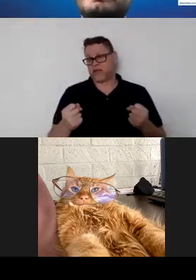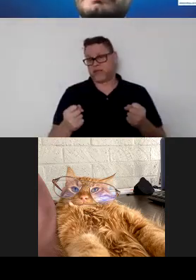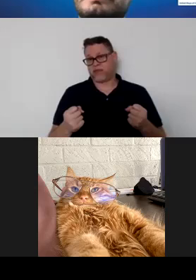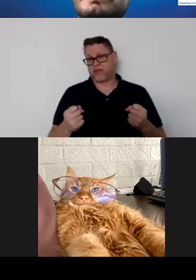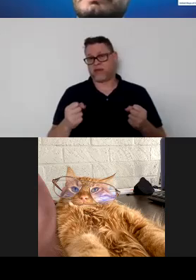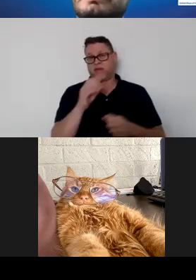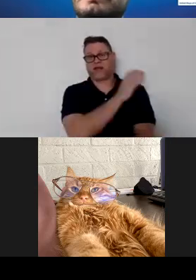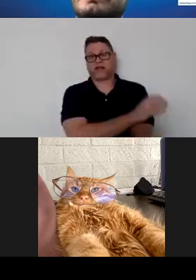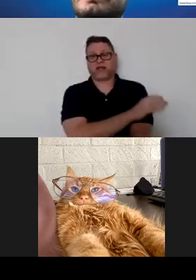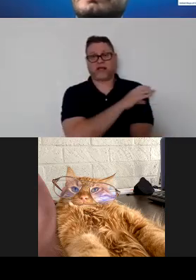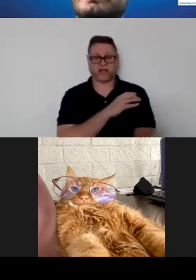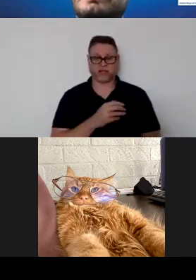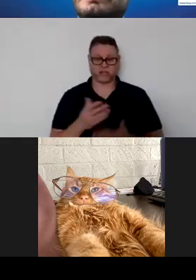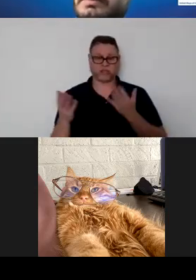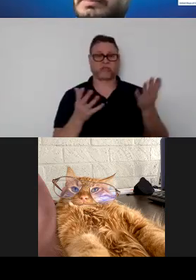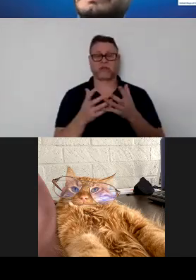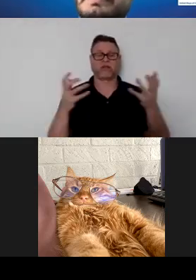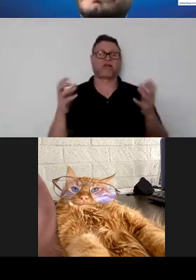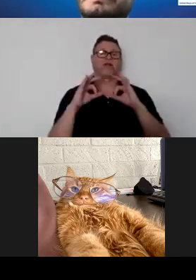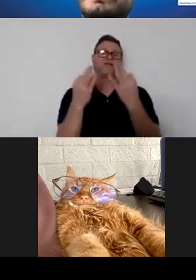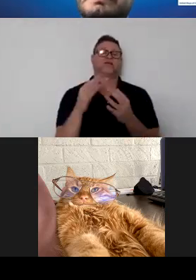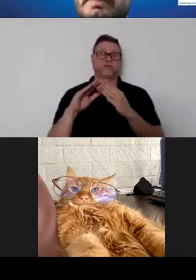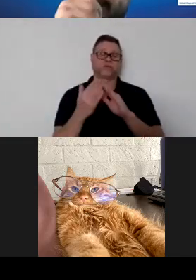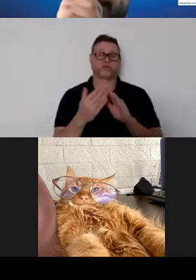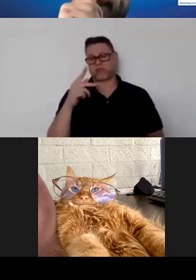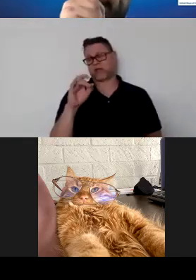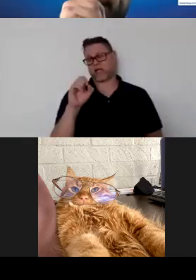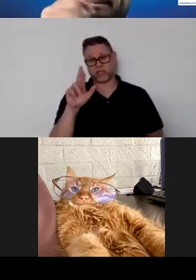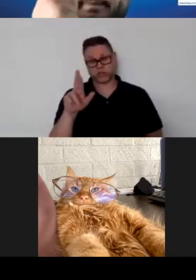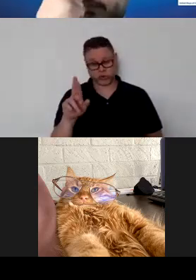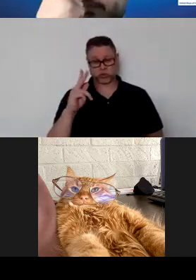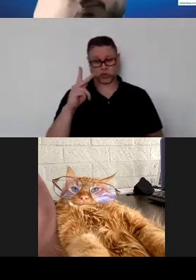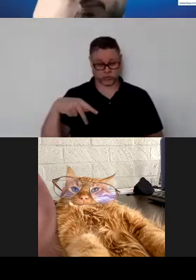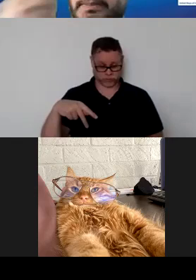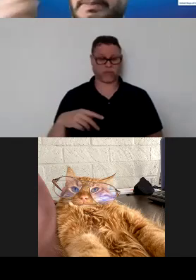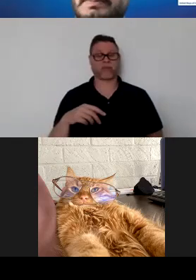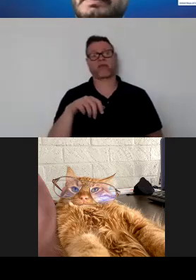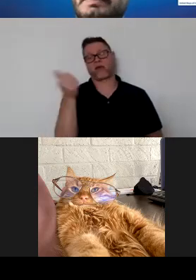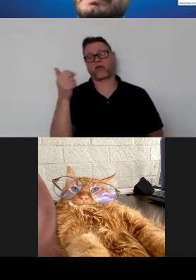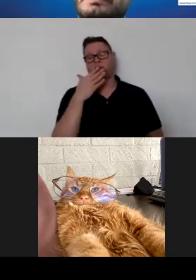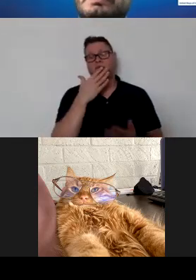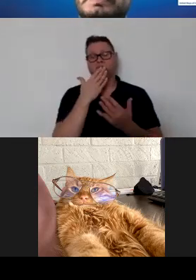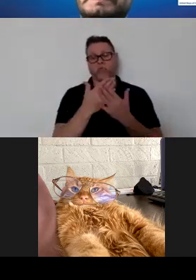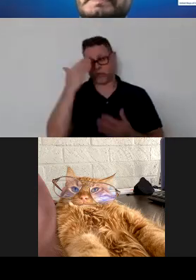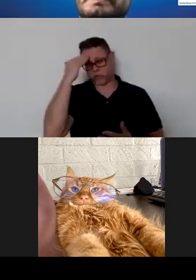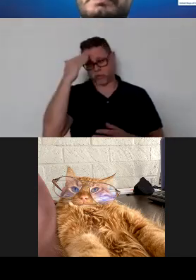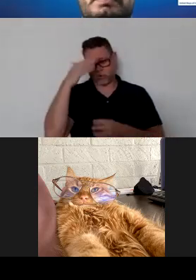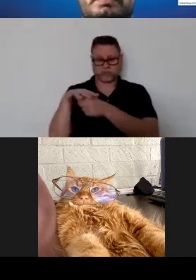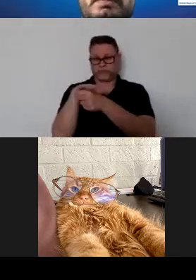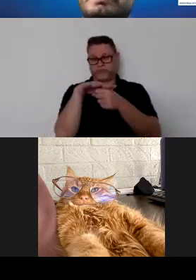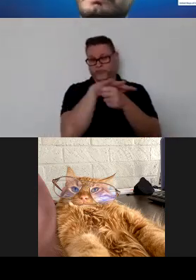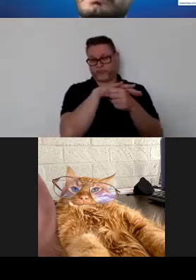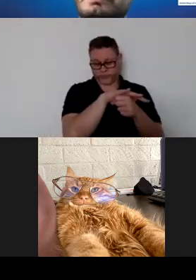health clinic that served a lot of families in the community, as well as Kaiser and a couple of other well-known providers in the area.